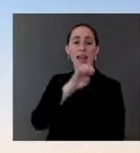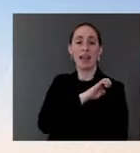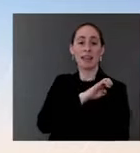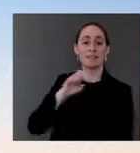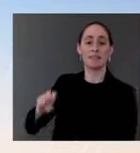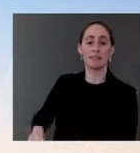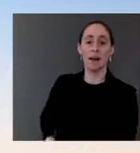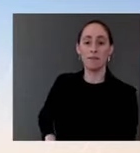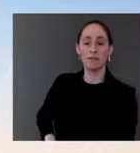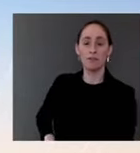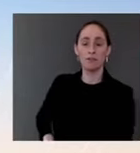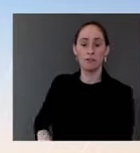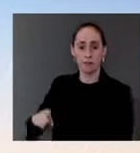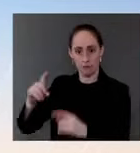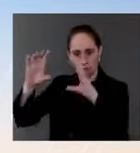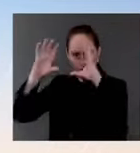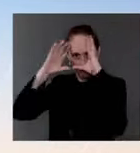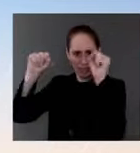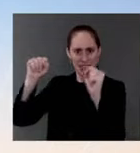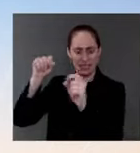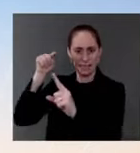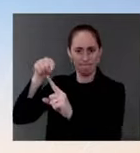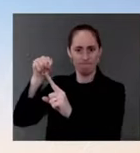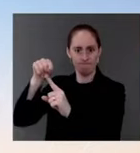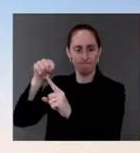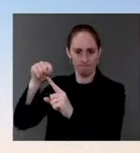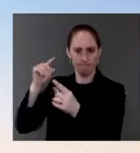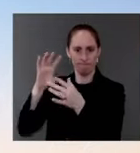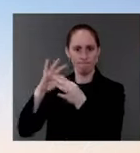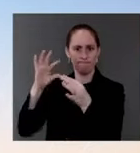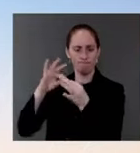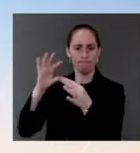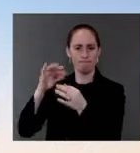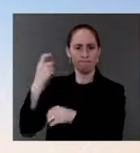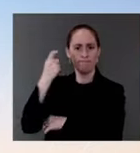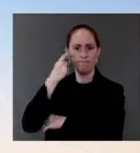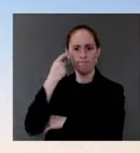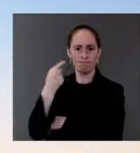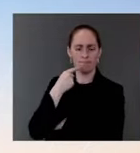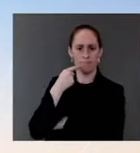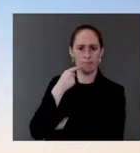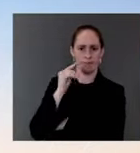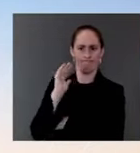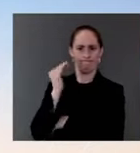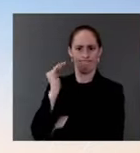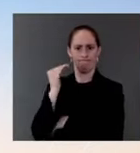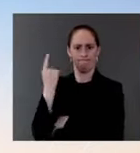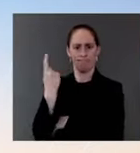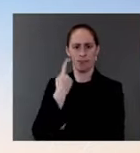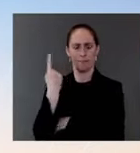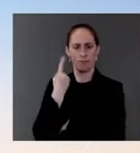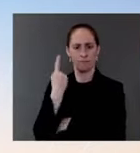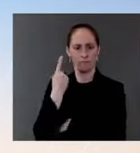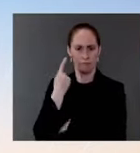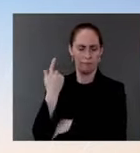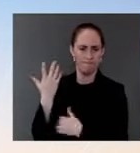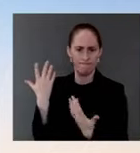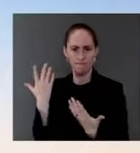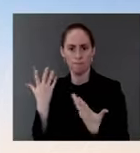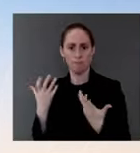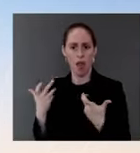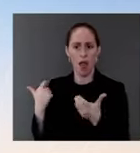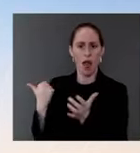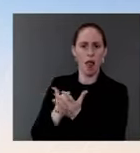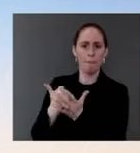free another politician in El Salvador. And he alleges that she was intervening to try and free another politician